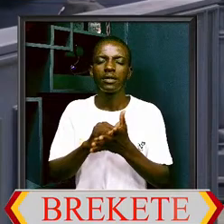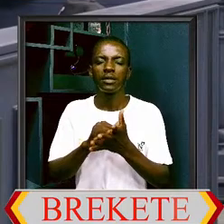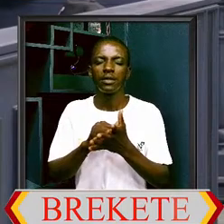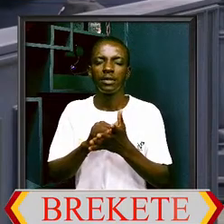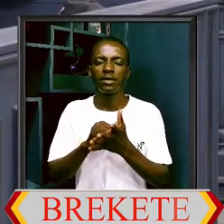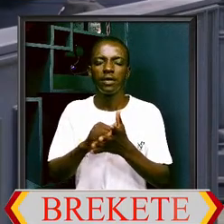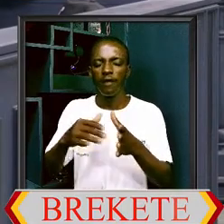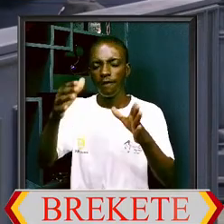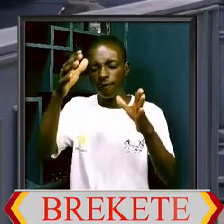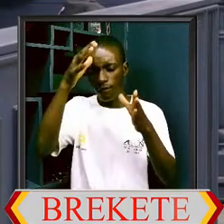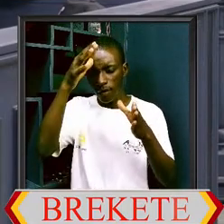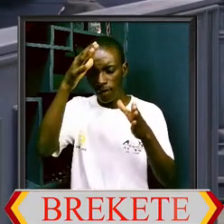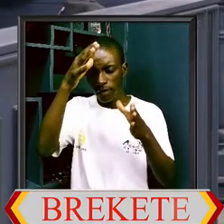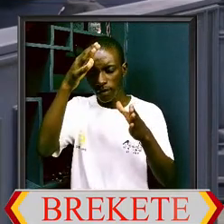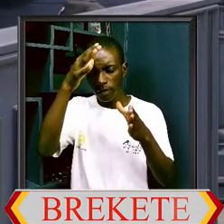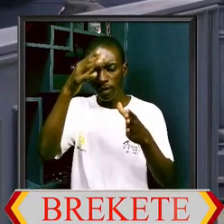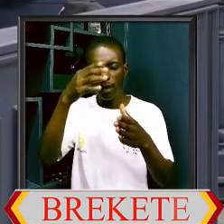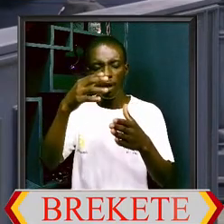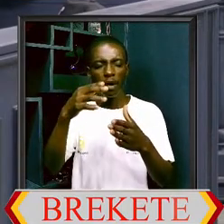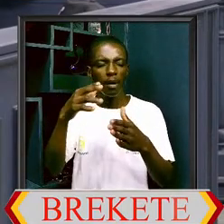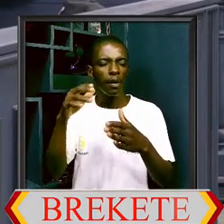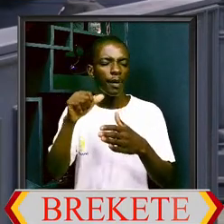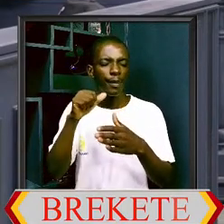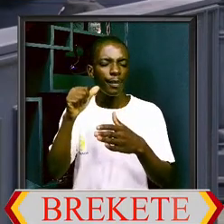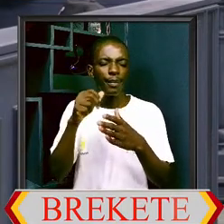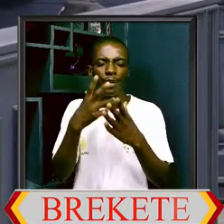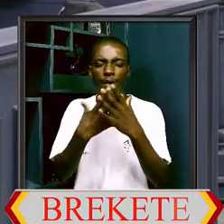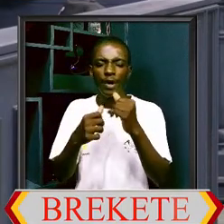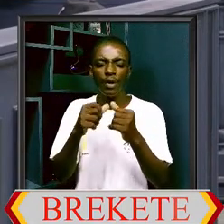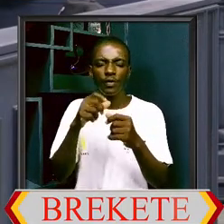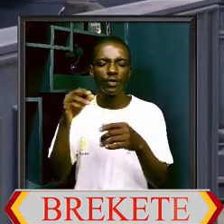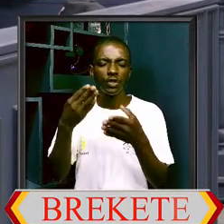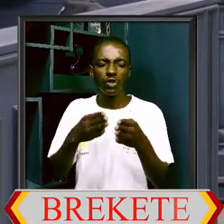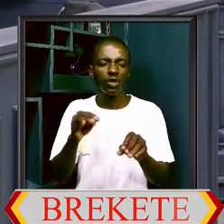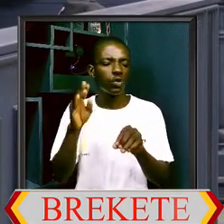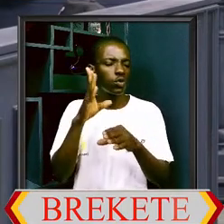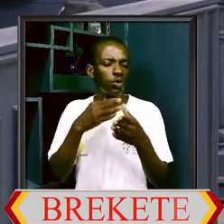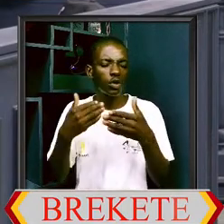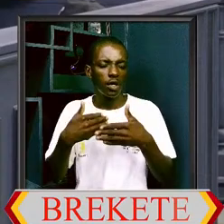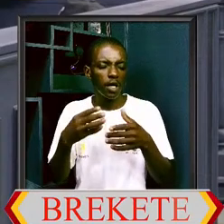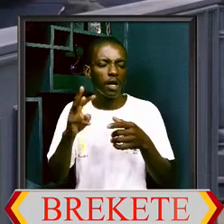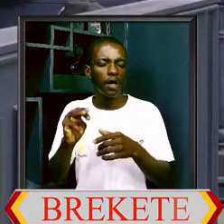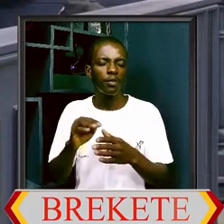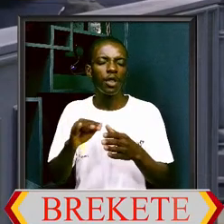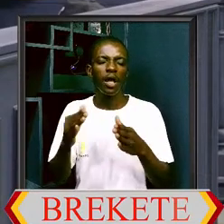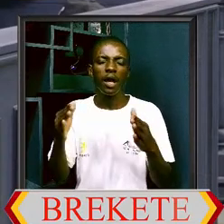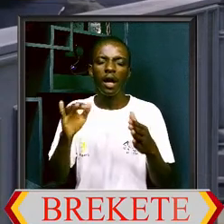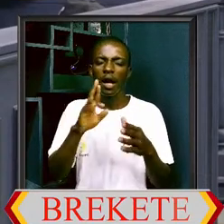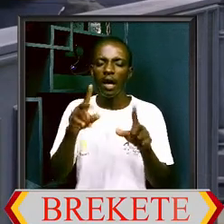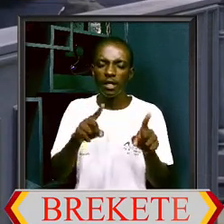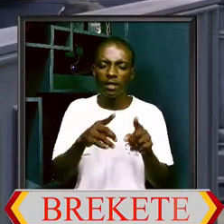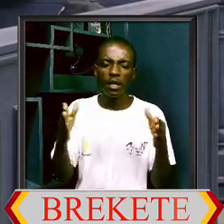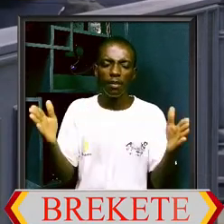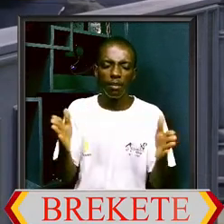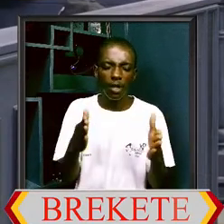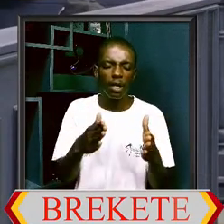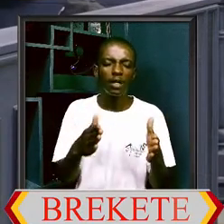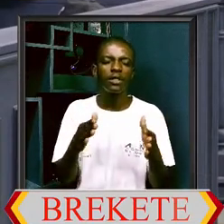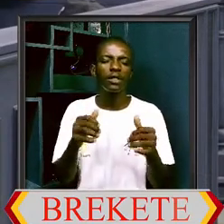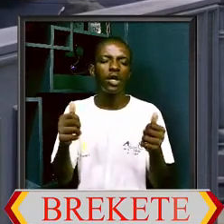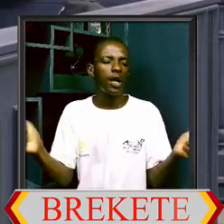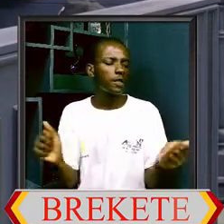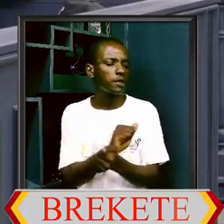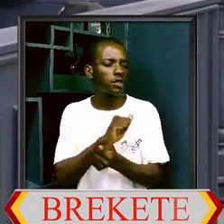that father premature dead will not come near him amen as they are planning Lord you will